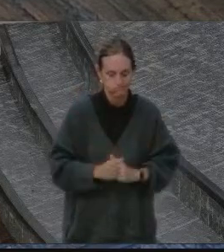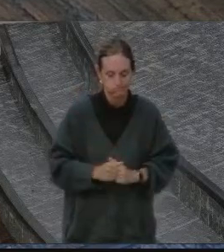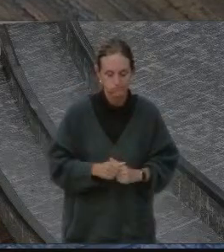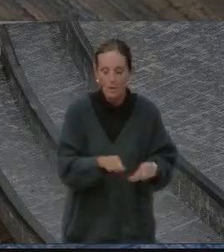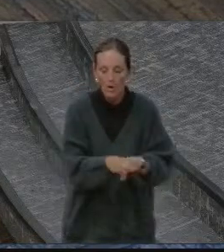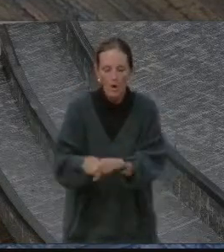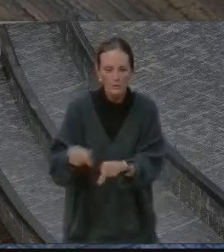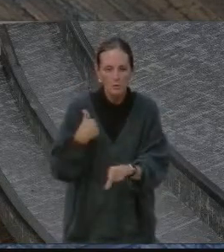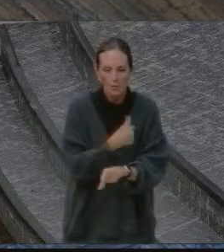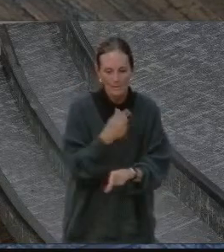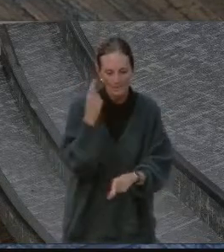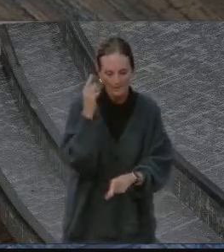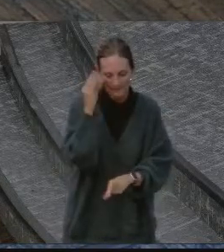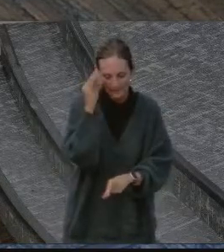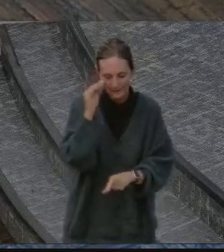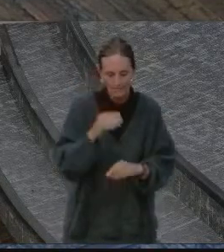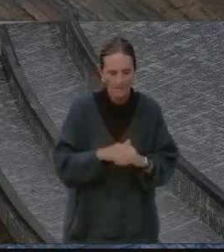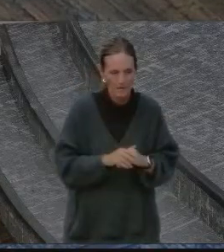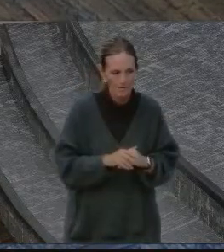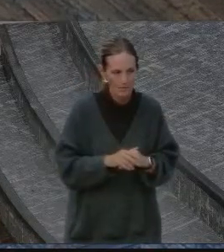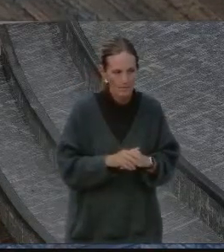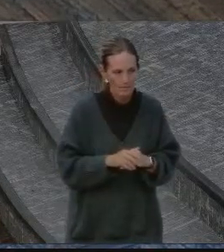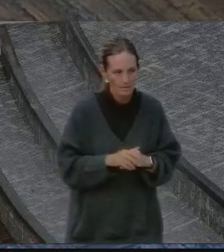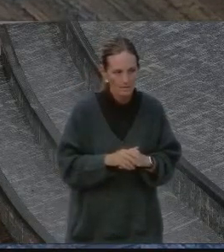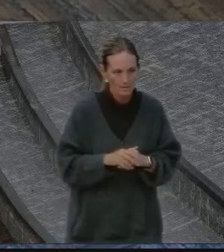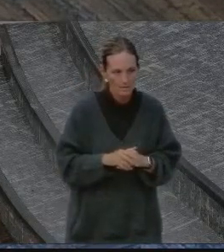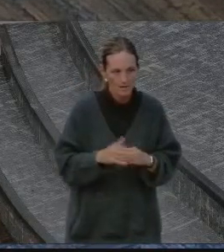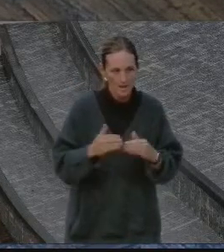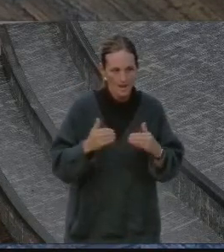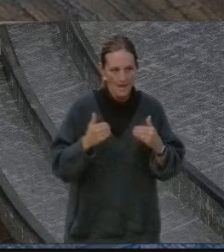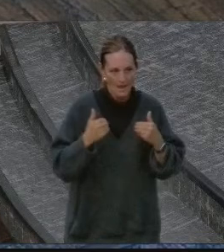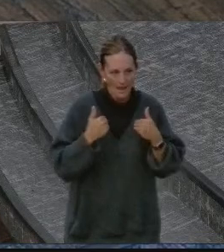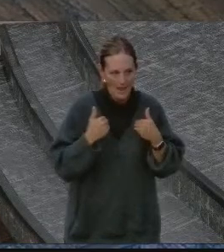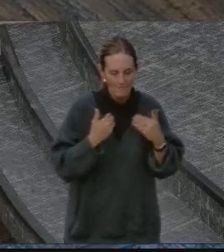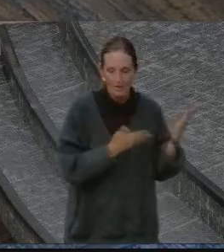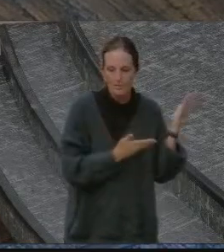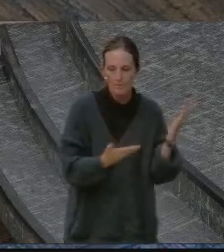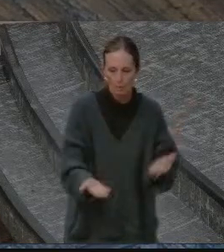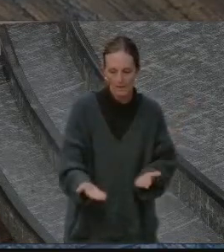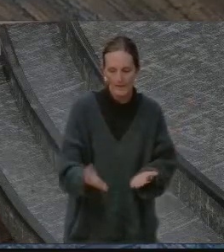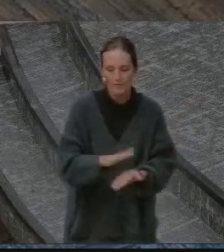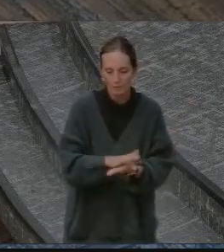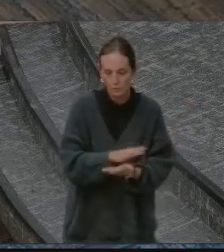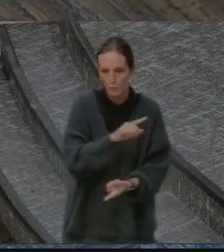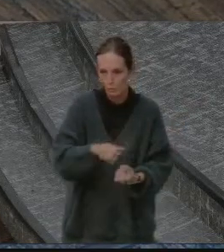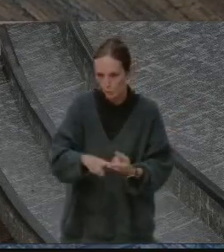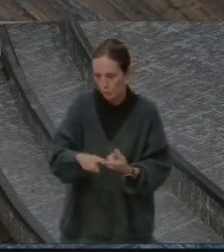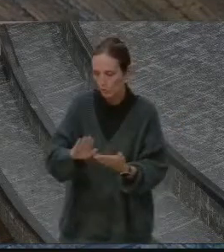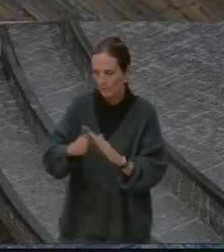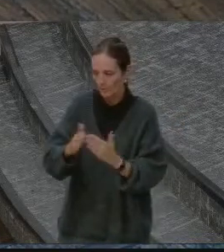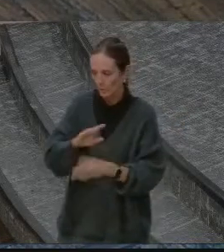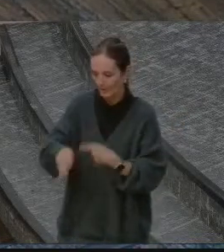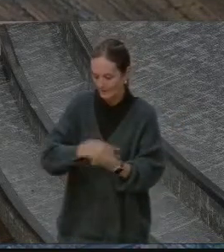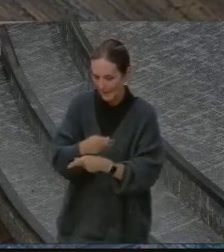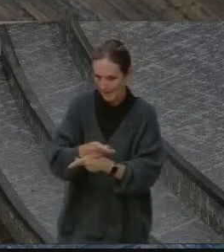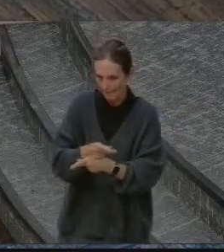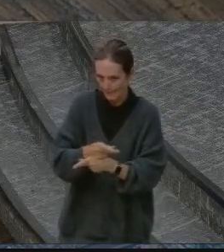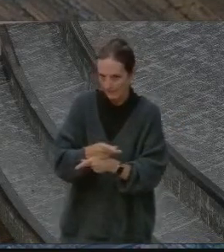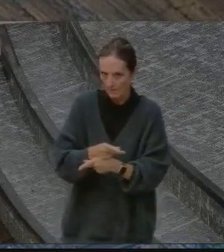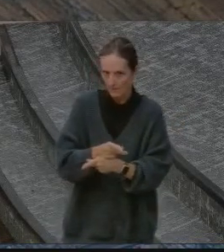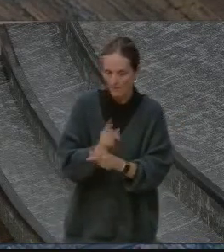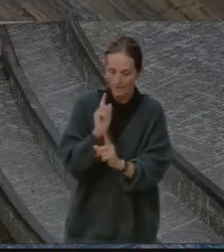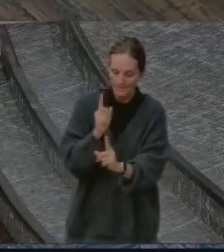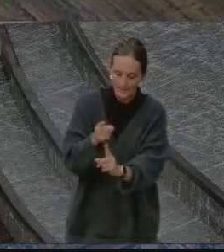about a bring the school to community type initiatives. So what we've always thought is how we can